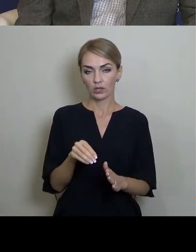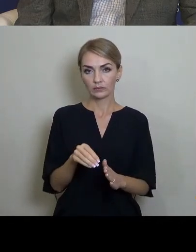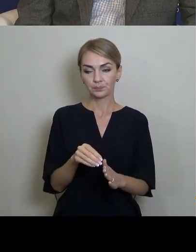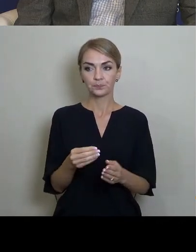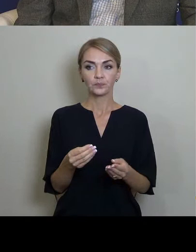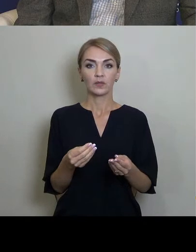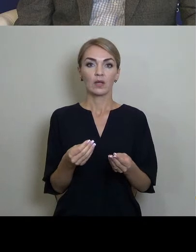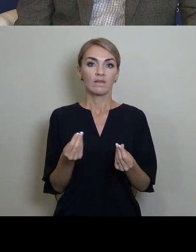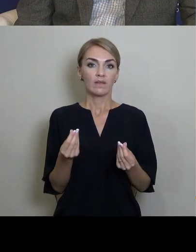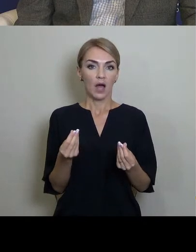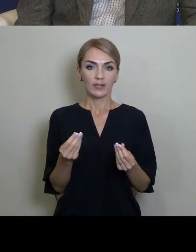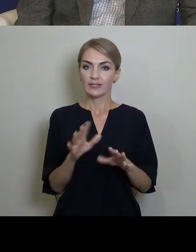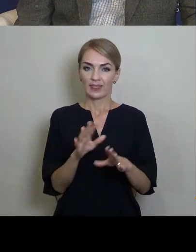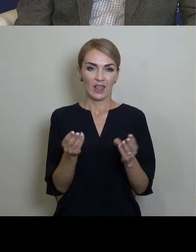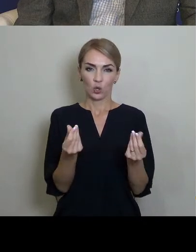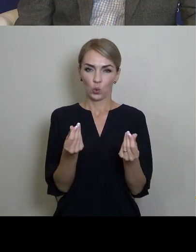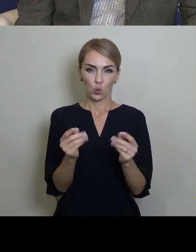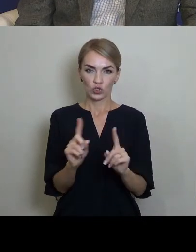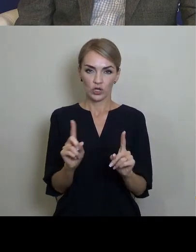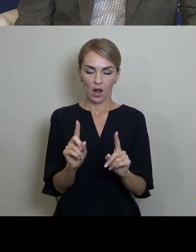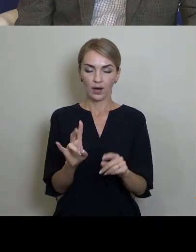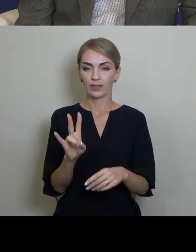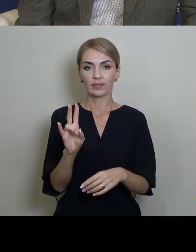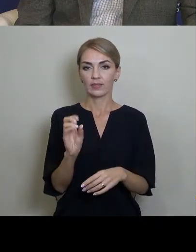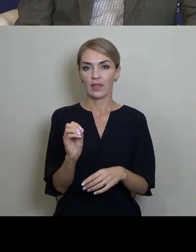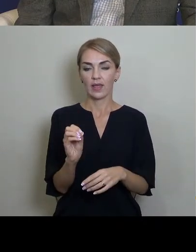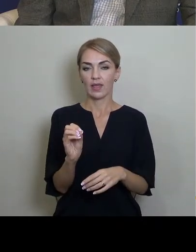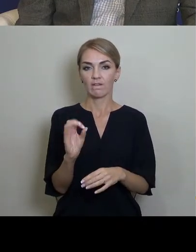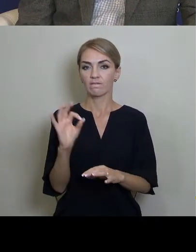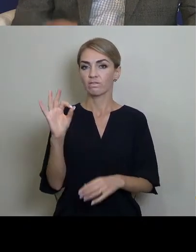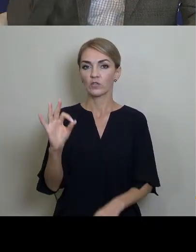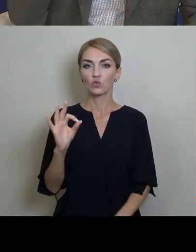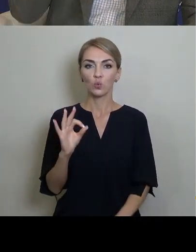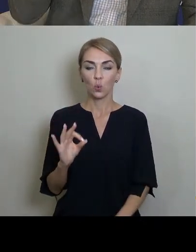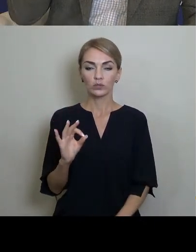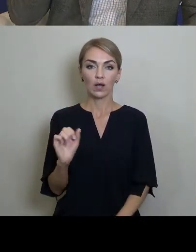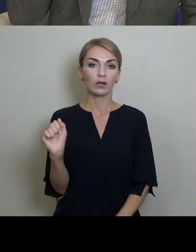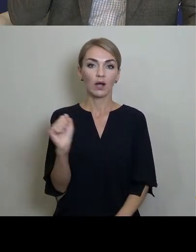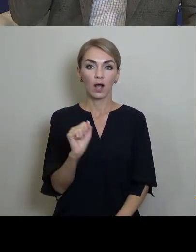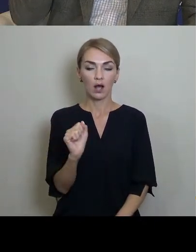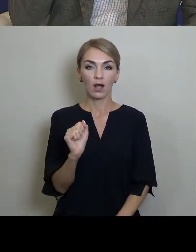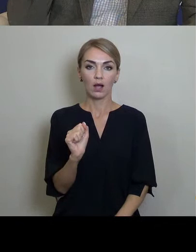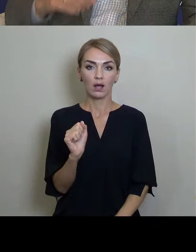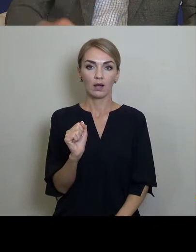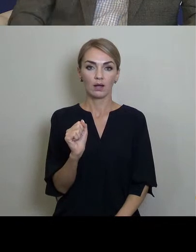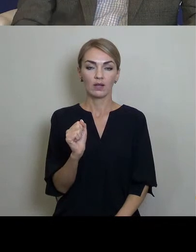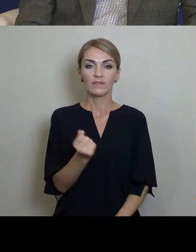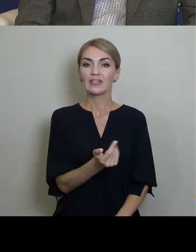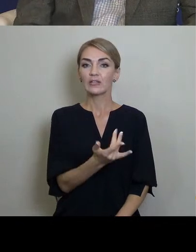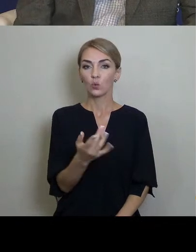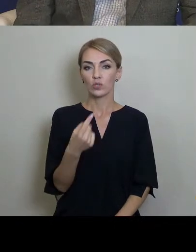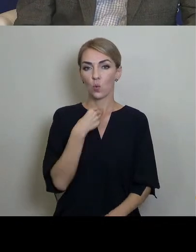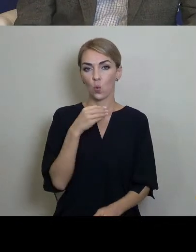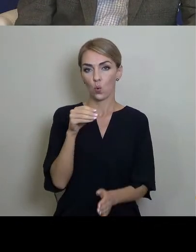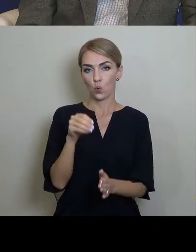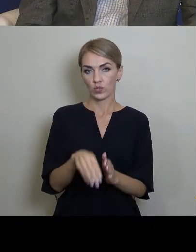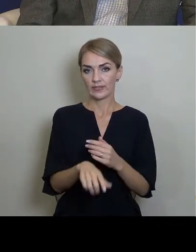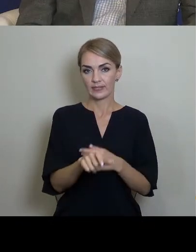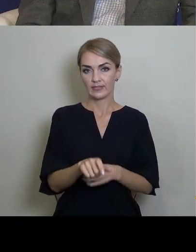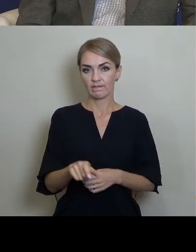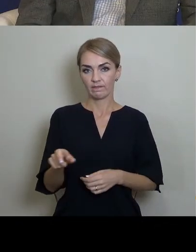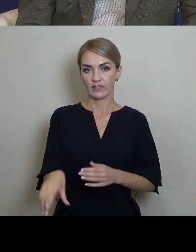respective elections. The value not in monies and not in interest, but in